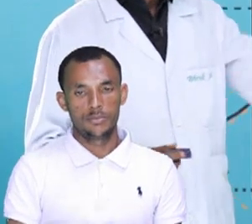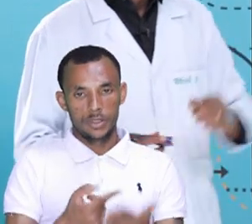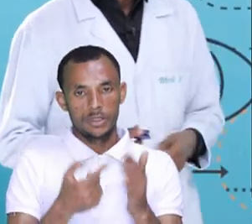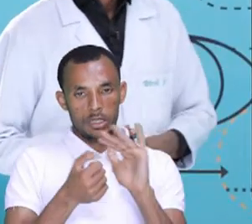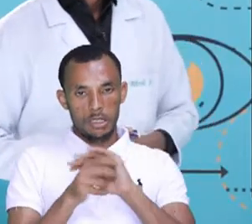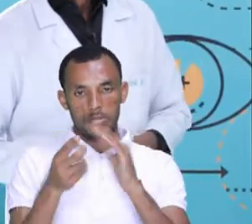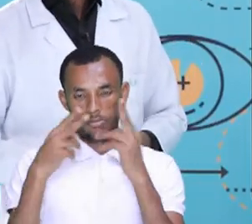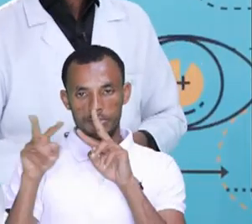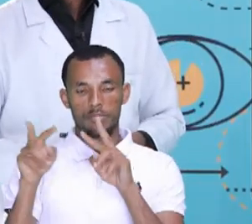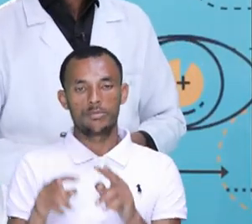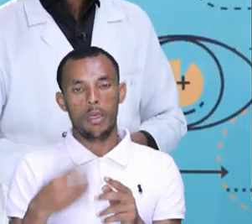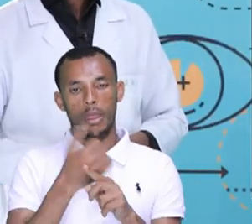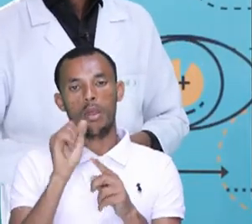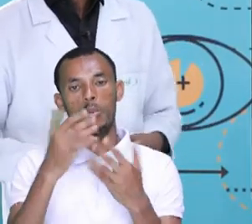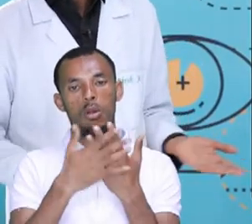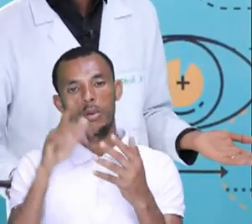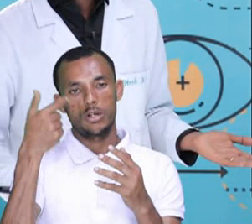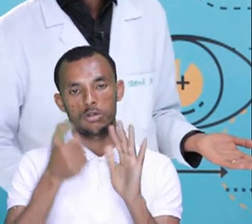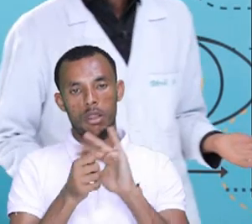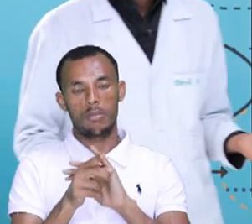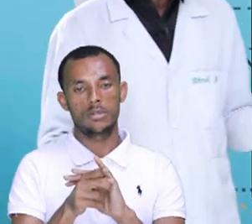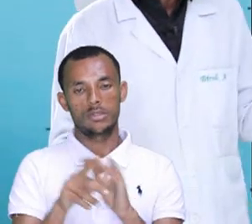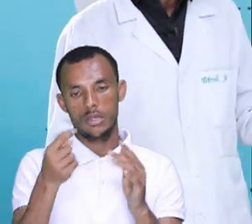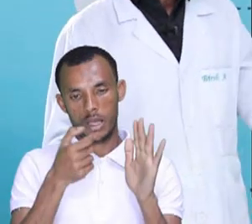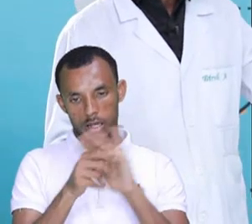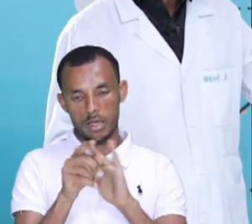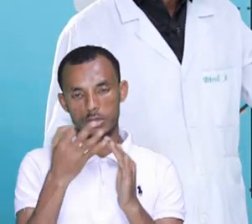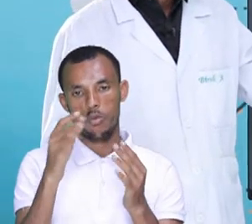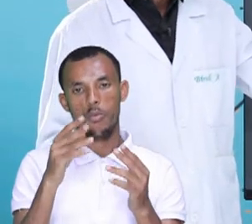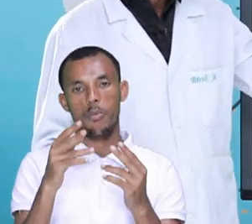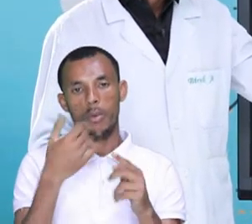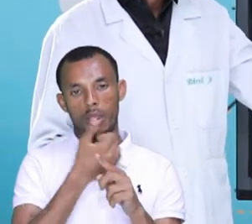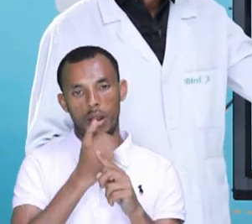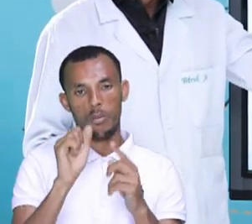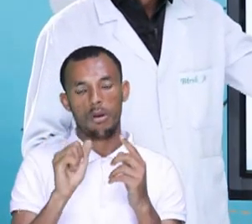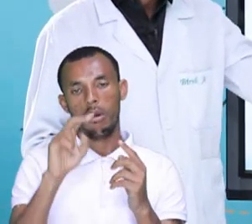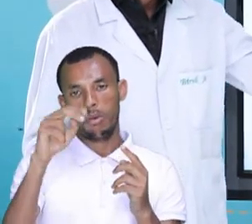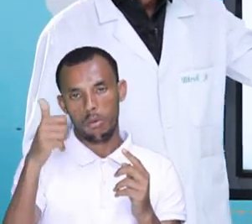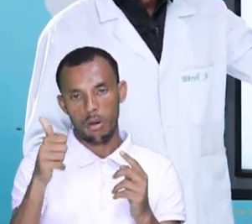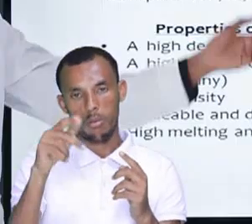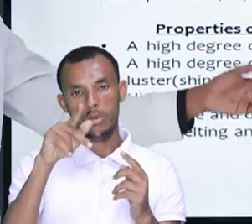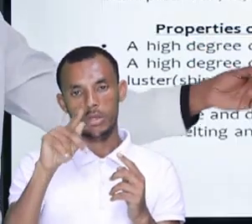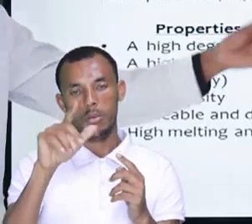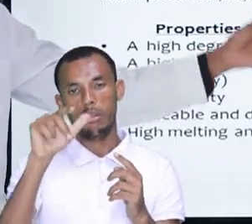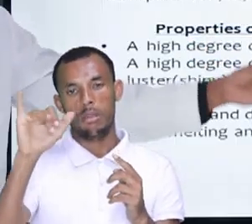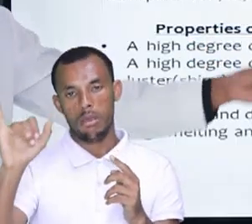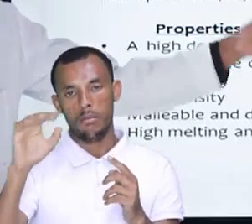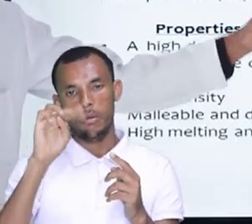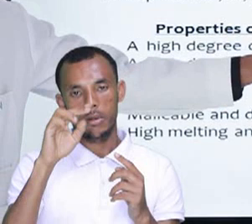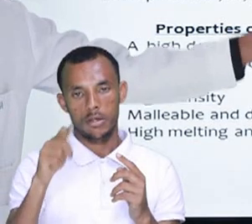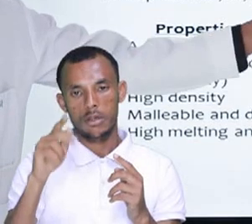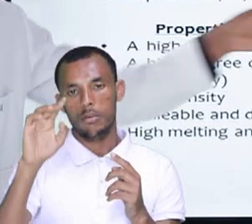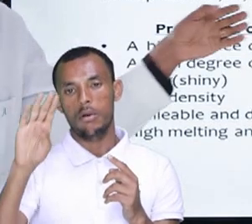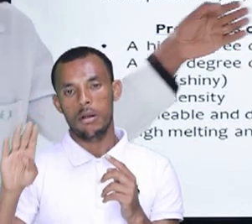This is the examples of metallic bonding. The examples of metallic bondings are metals: sodium, potassium, lithium, cesium,